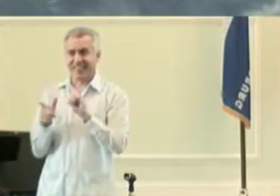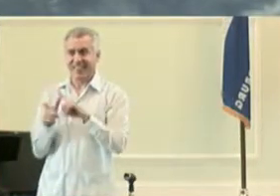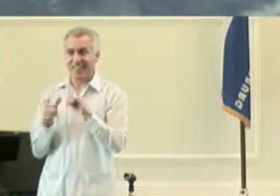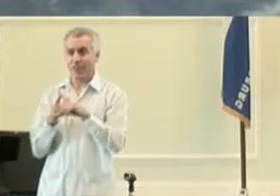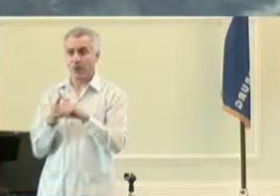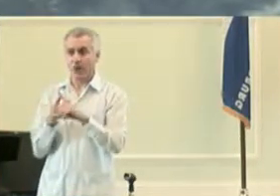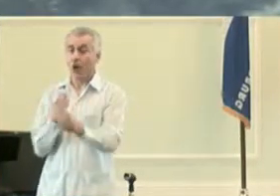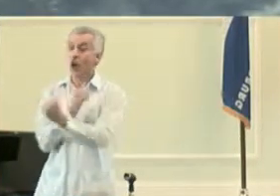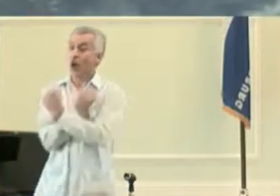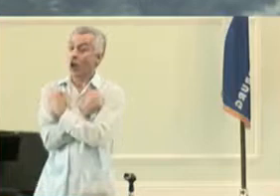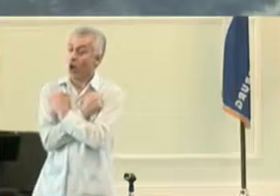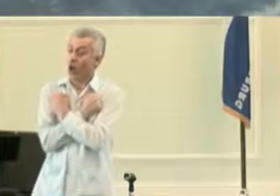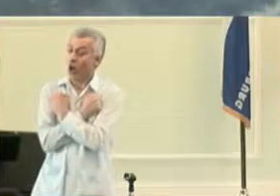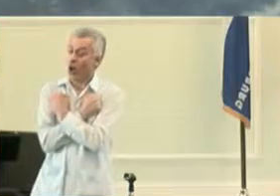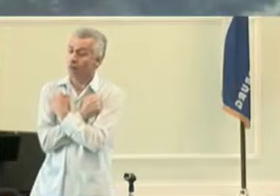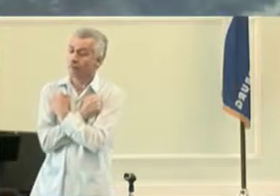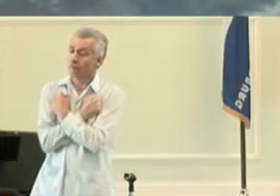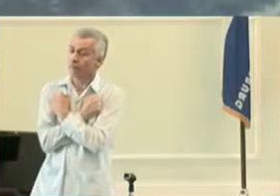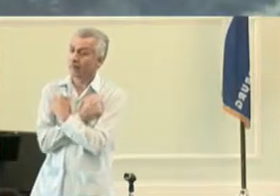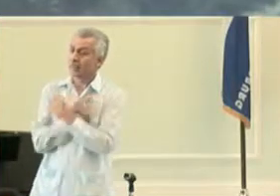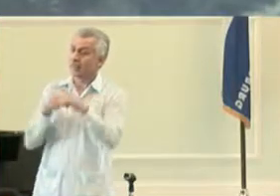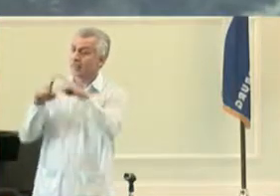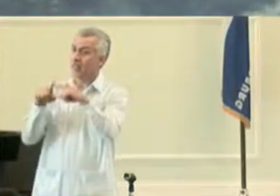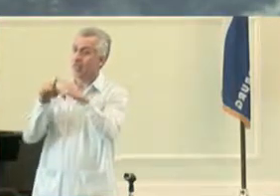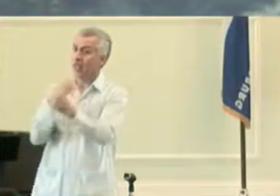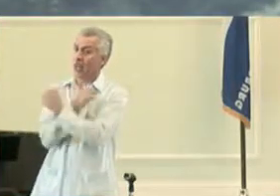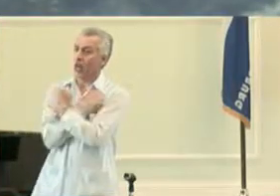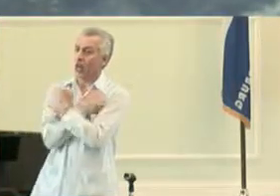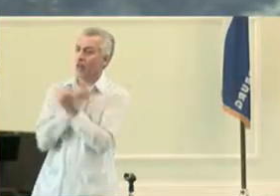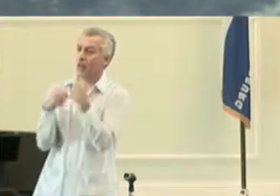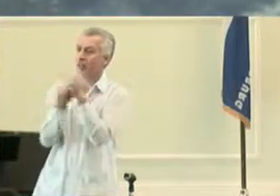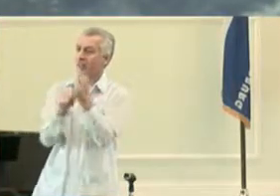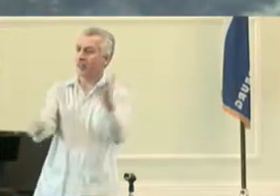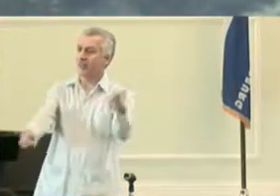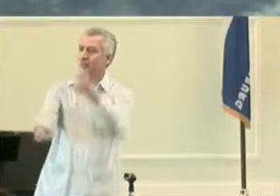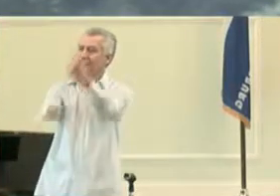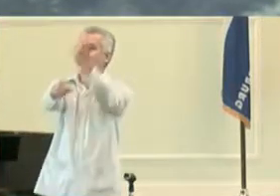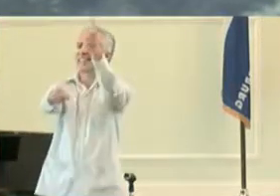be there in order for us to rightly obey God.